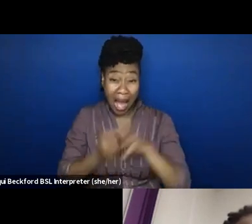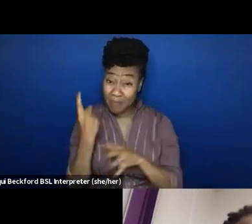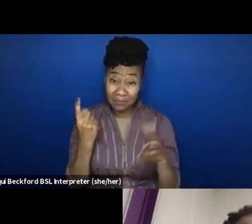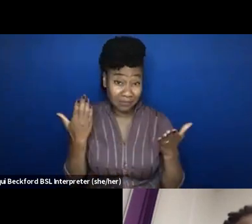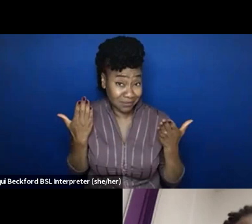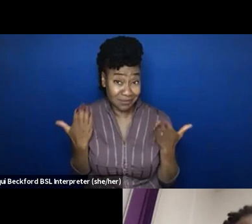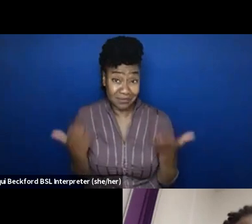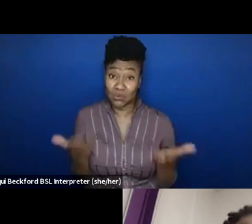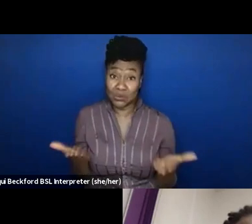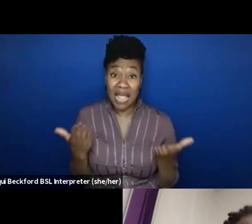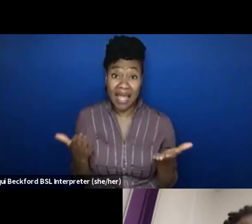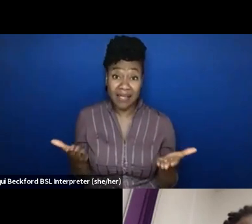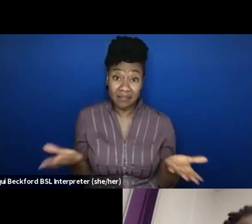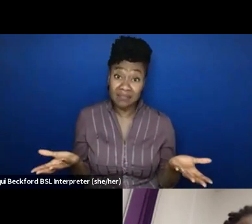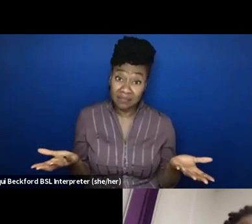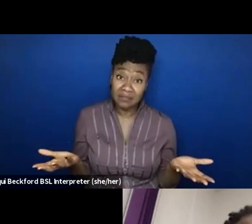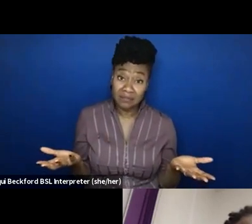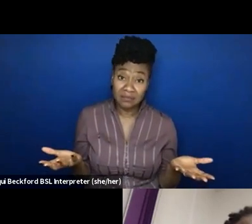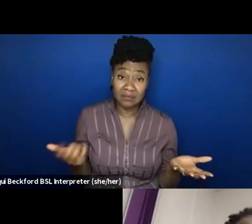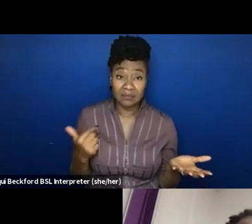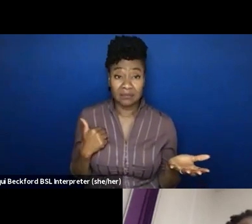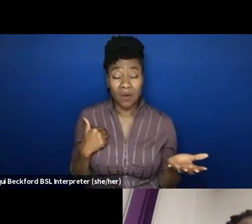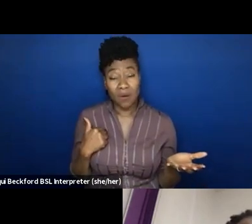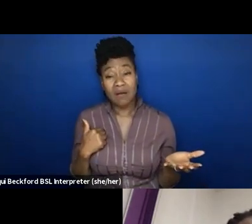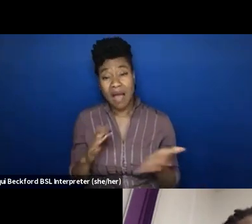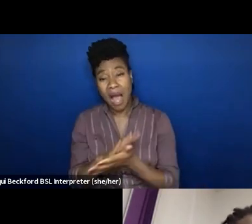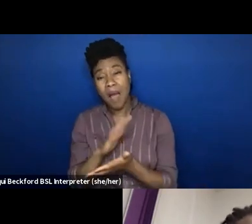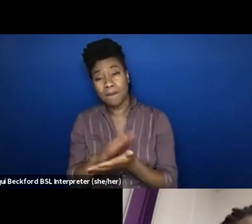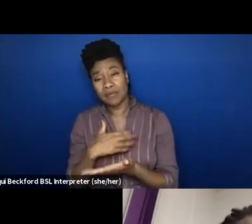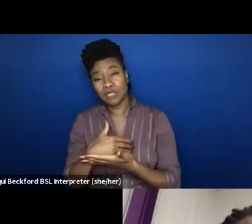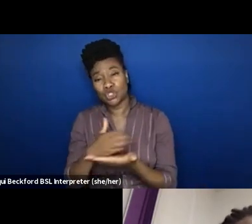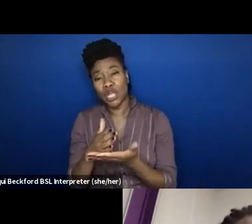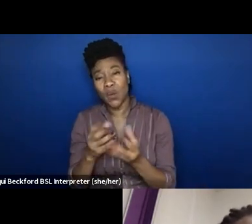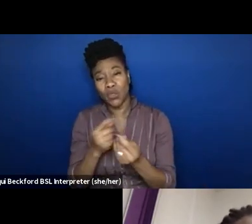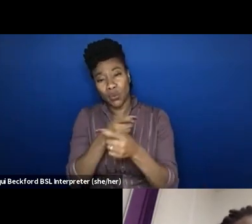Mm-hmm. I'm just delighted to be sharing a panel with you all.